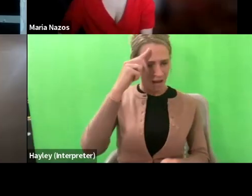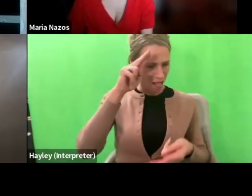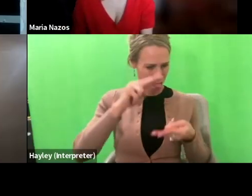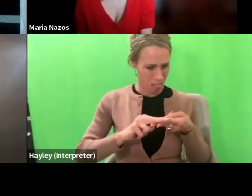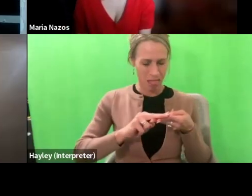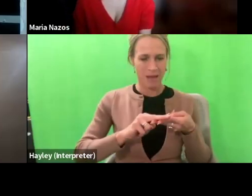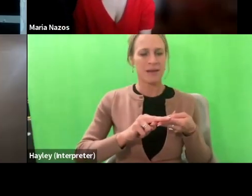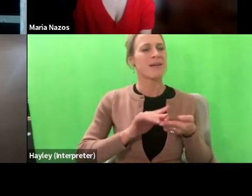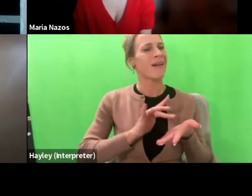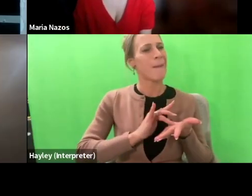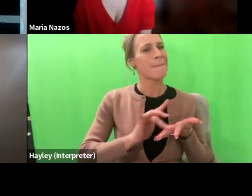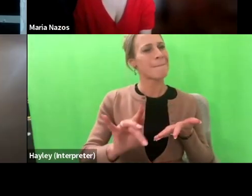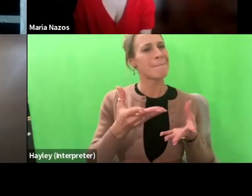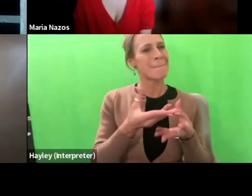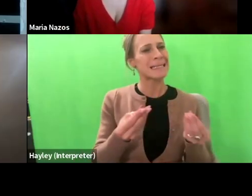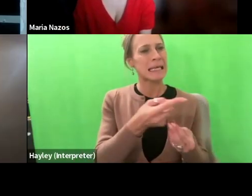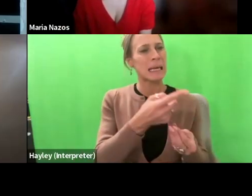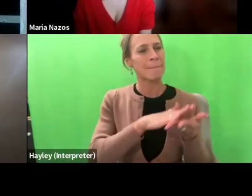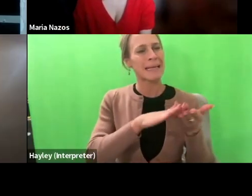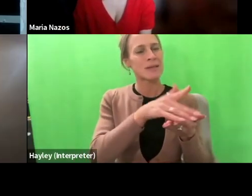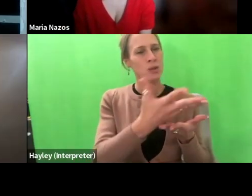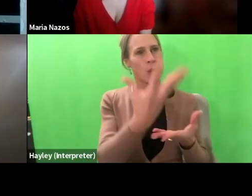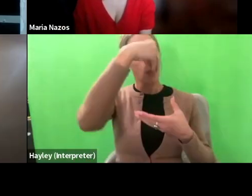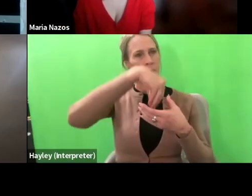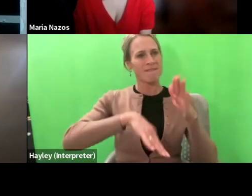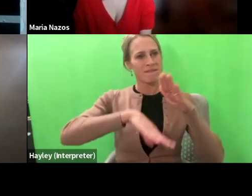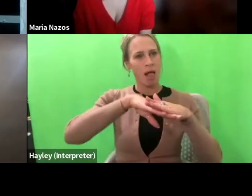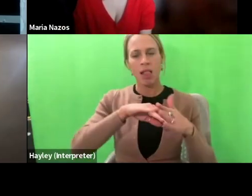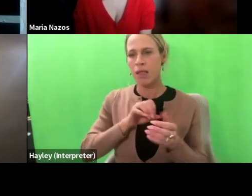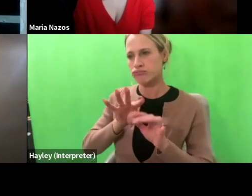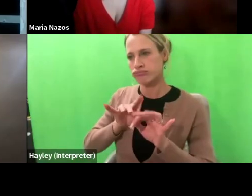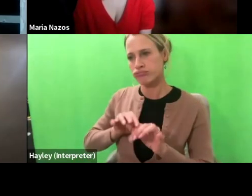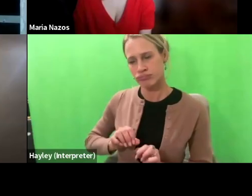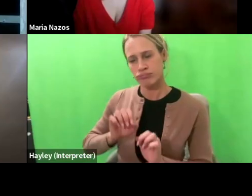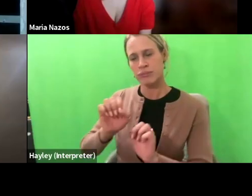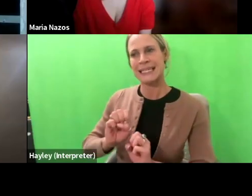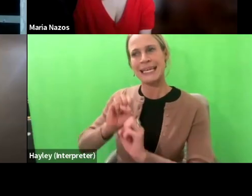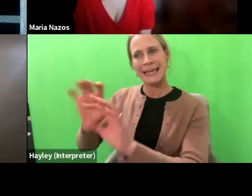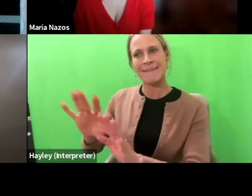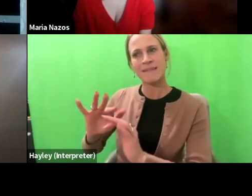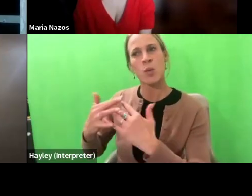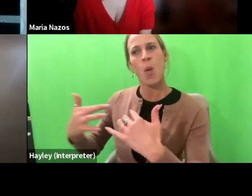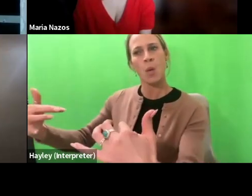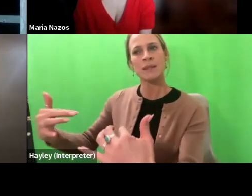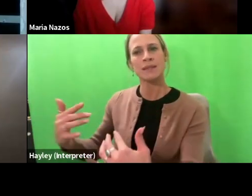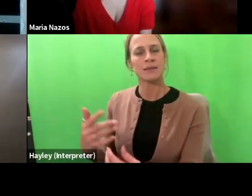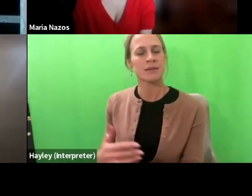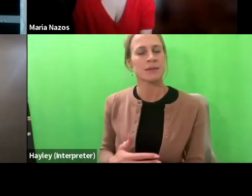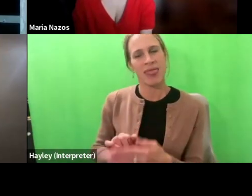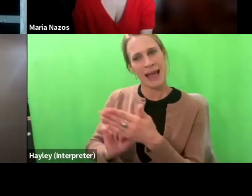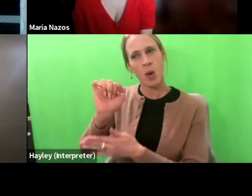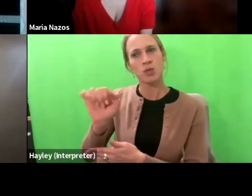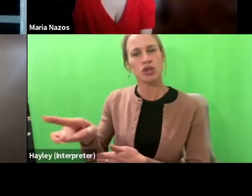your own with you. And so being able to write in prose poems was something that Phoebe directly gifted me from the translation